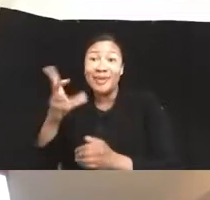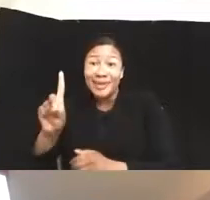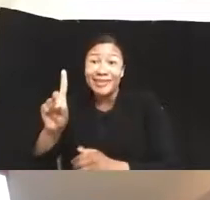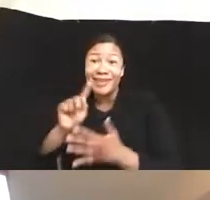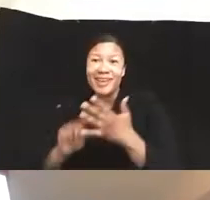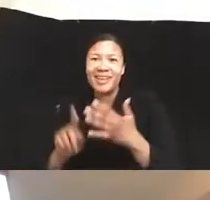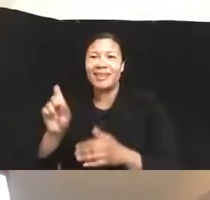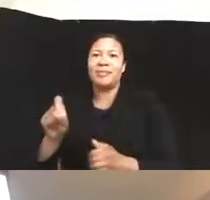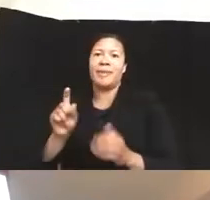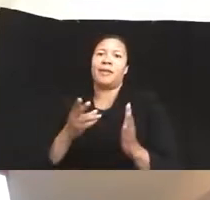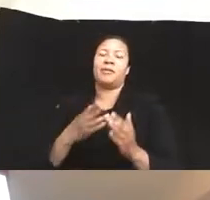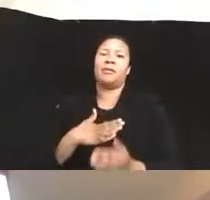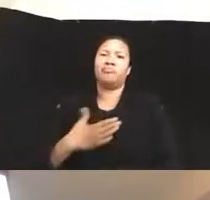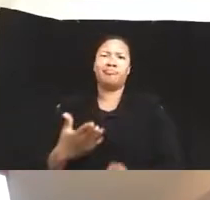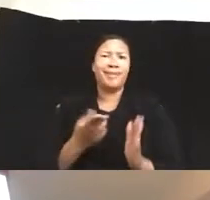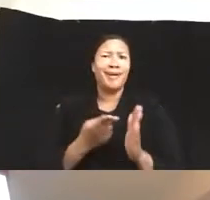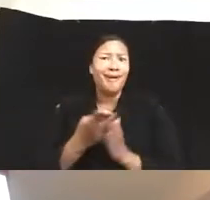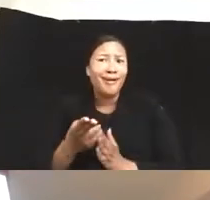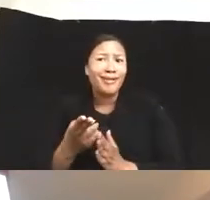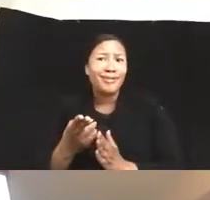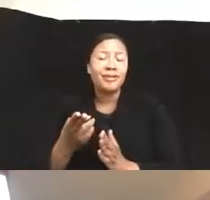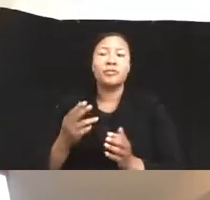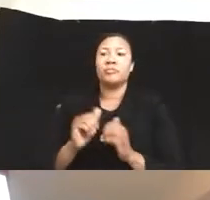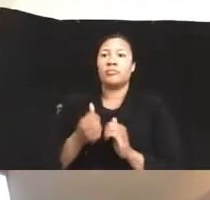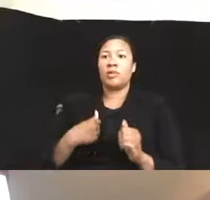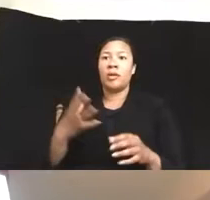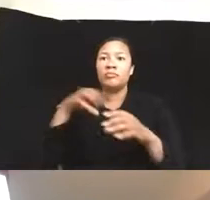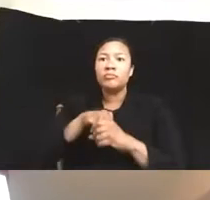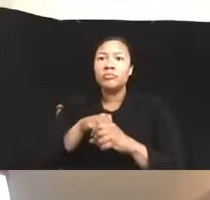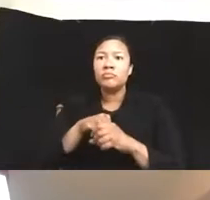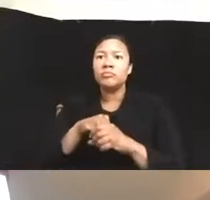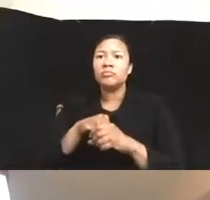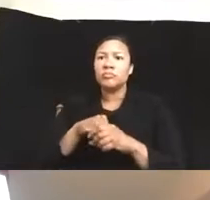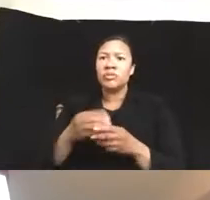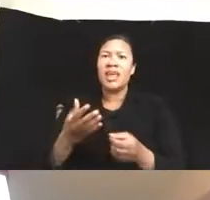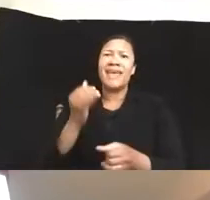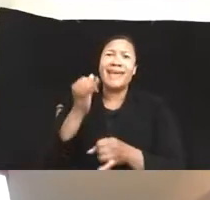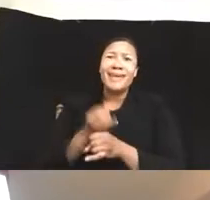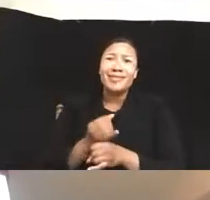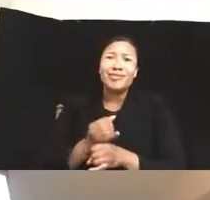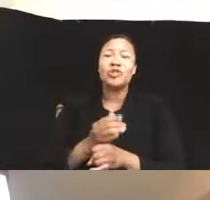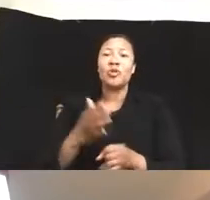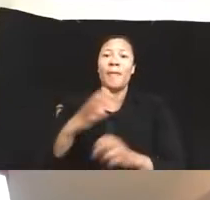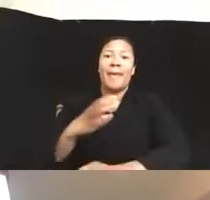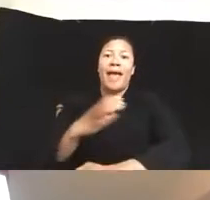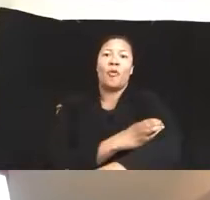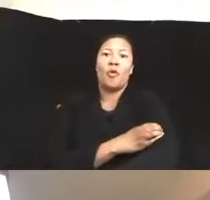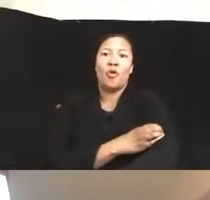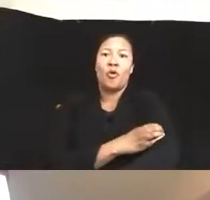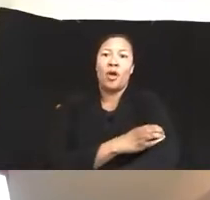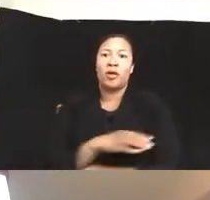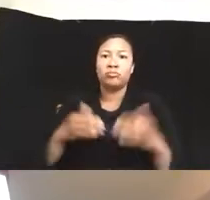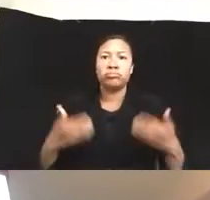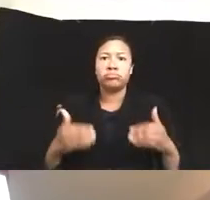honest about how they're participating in institutional power and the material implications of